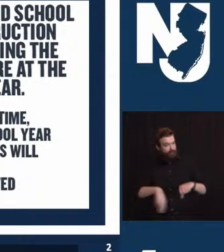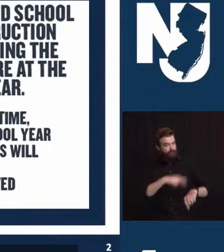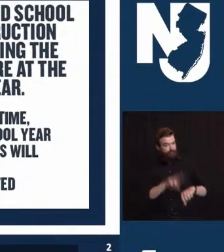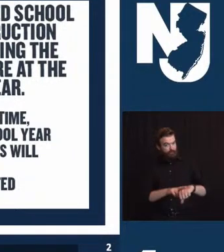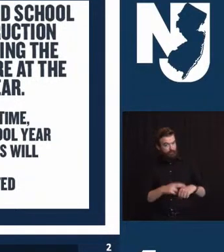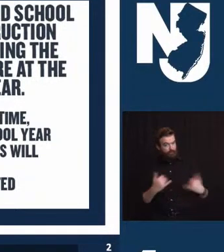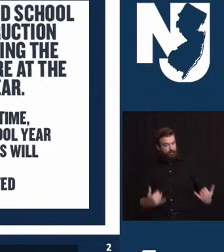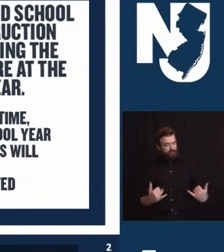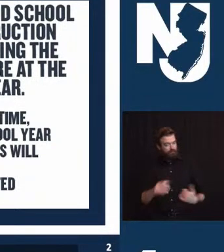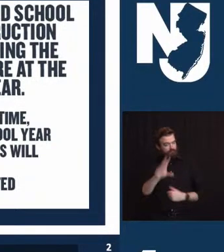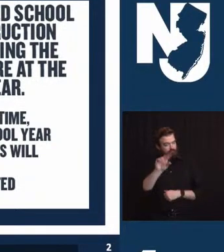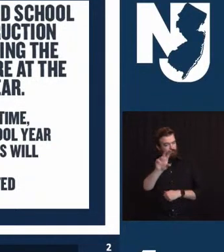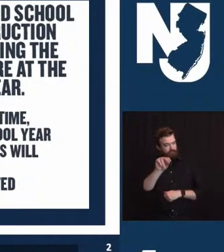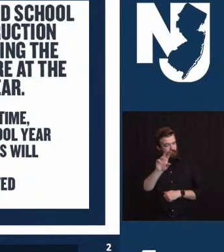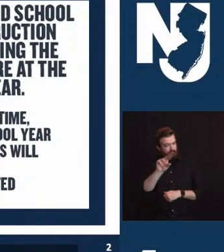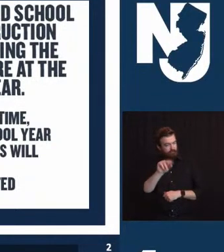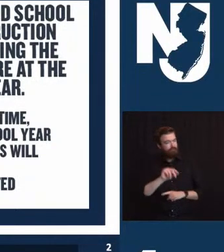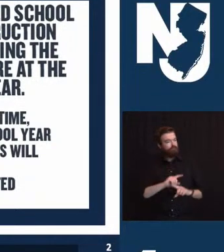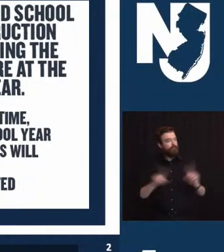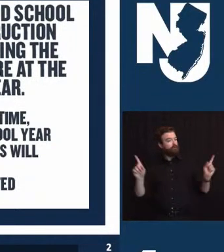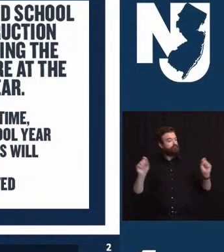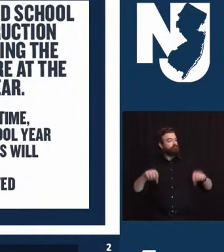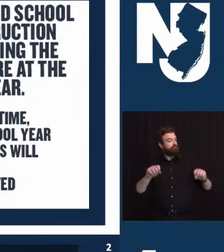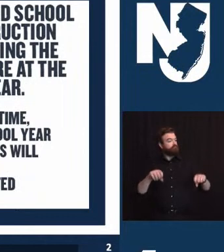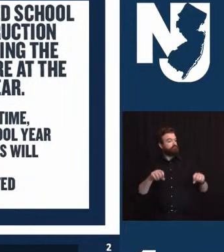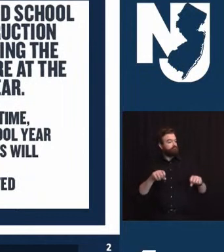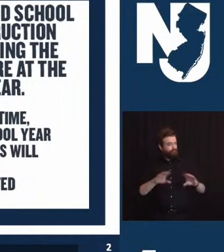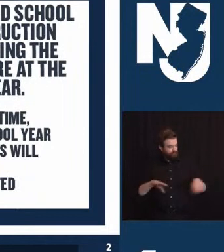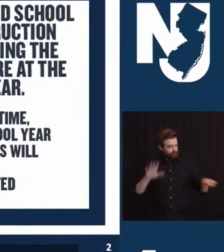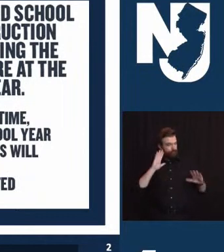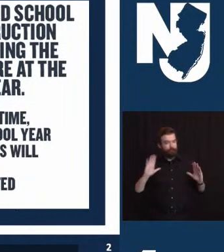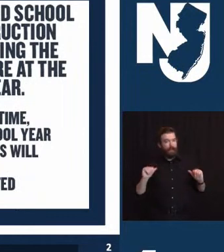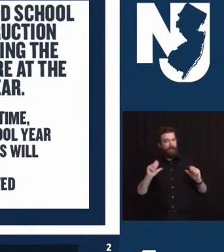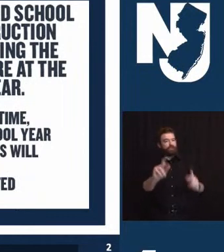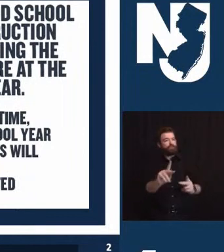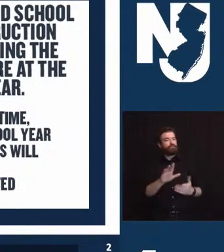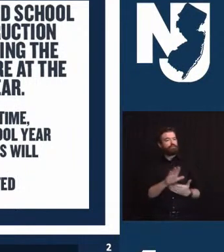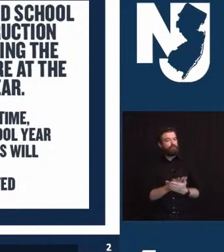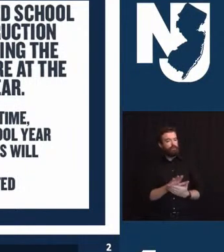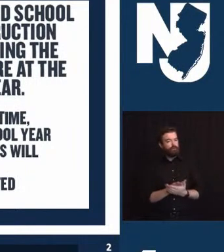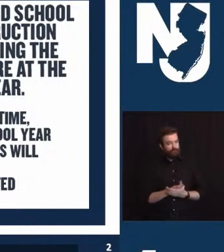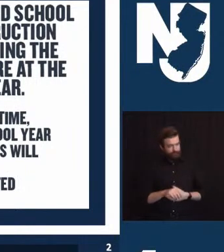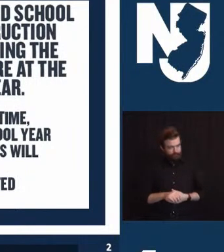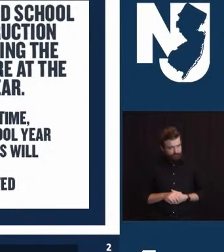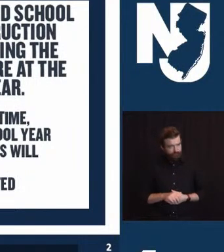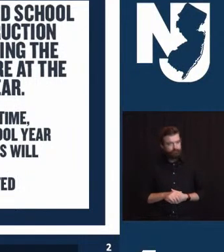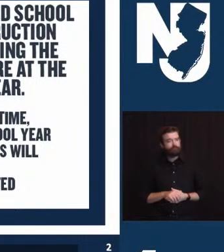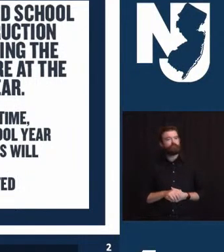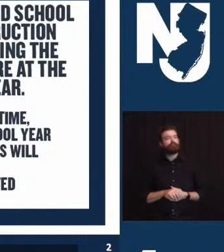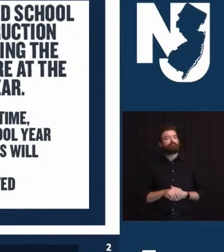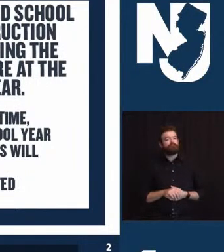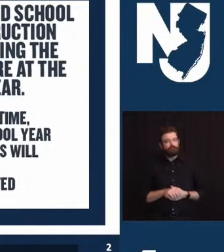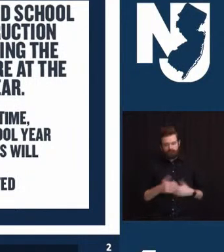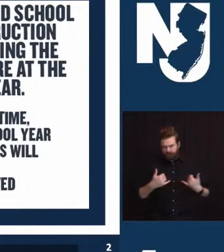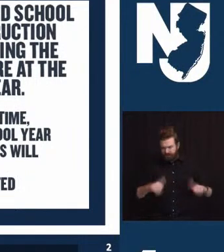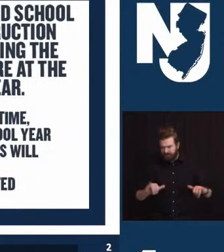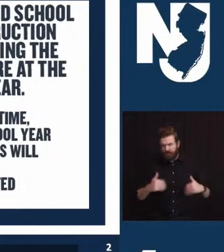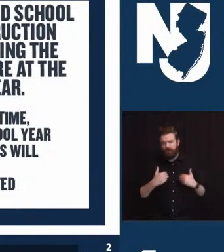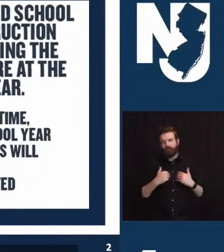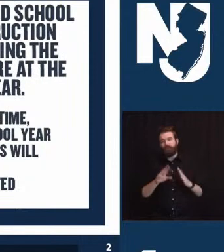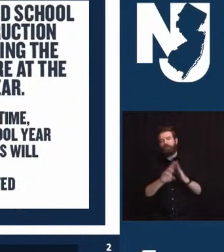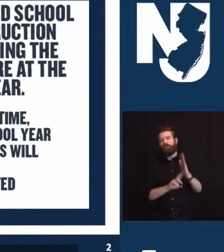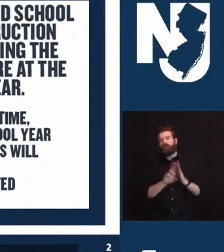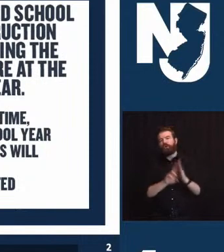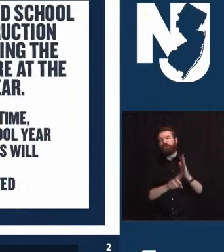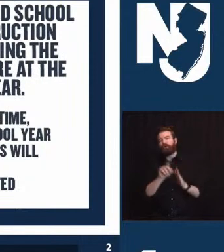back fully in person safely with the right protocols in place, and that is what we should all be planning to do. Of course, we will continue, as